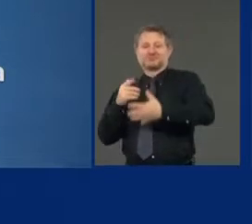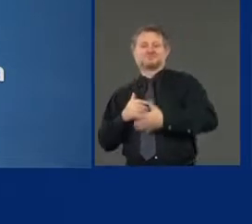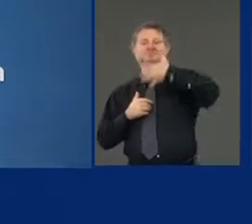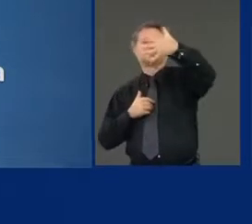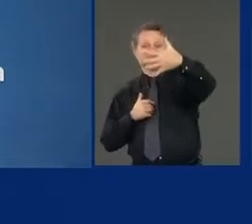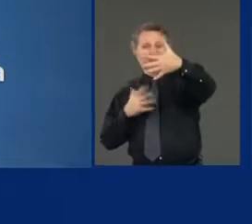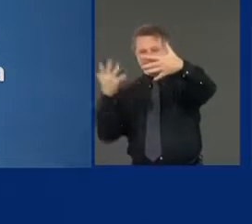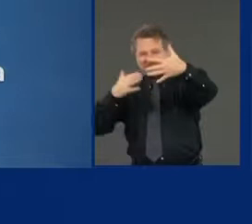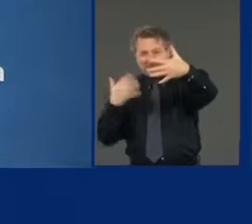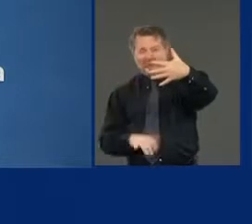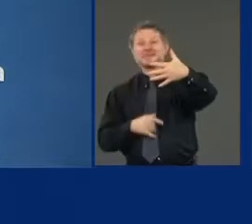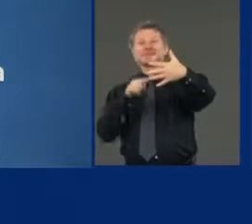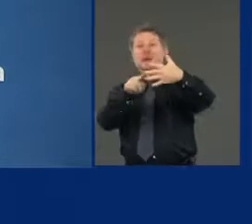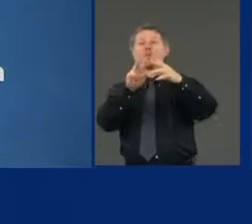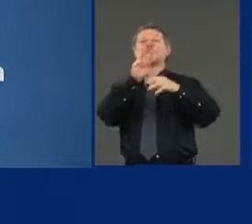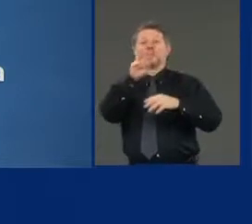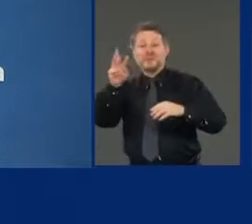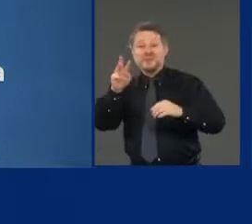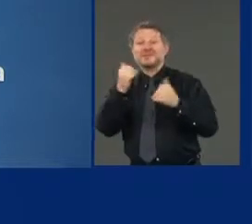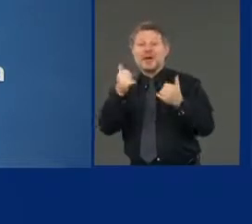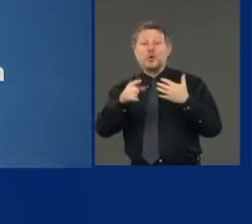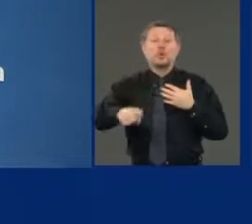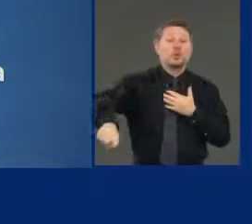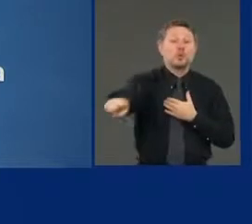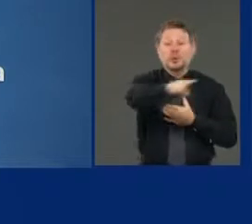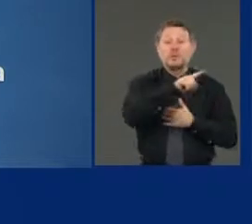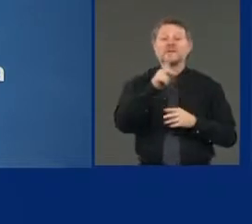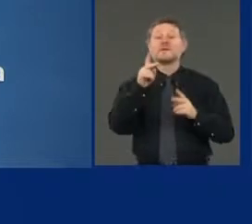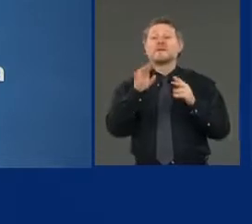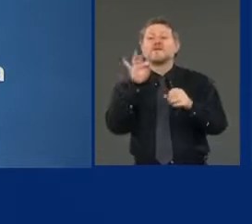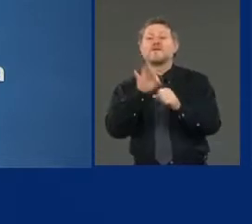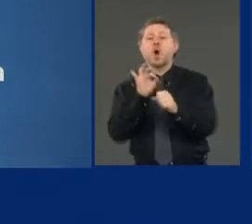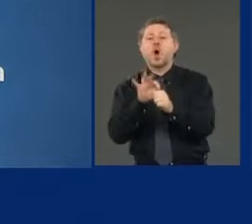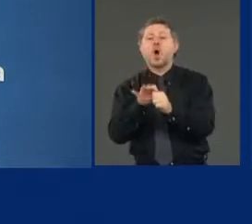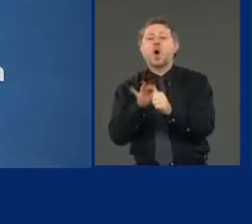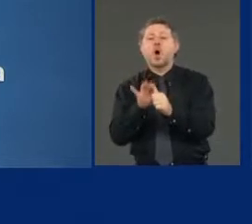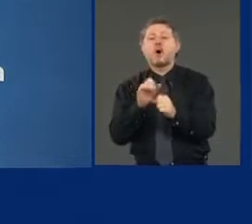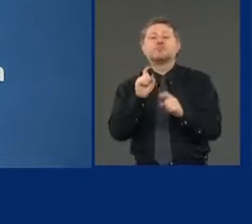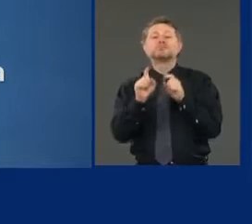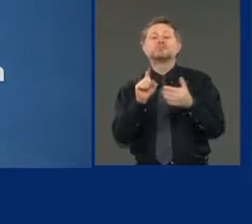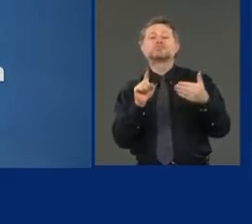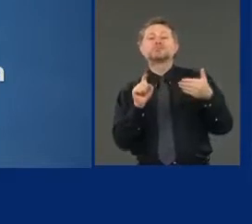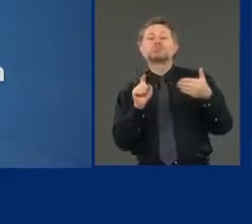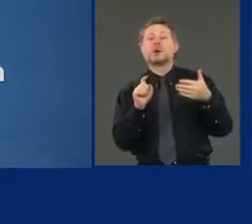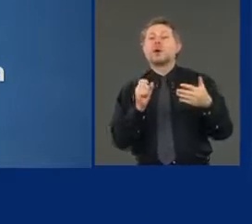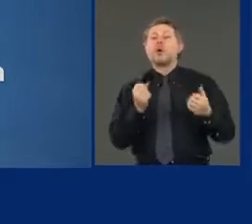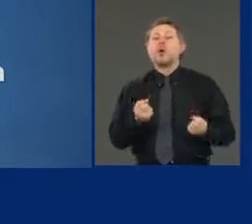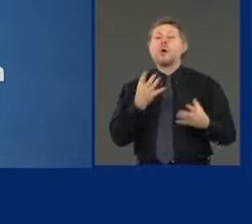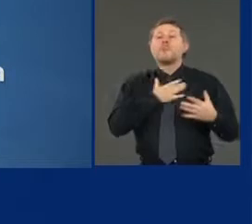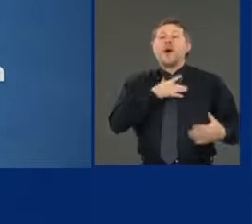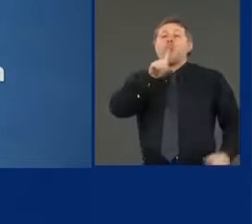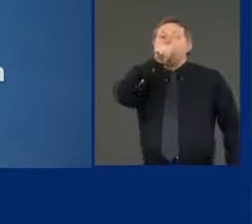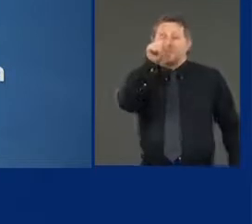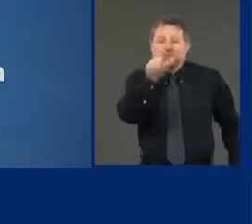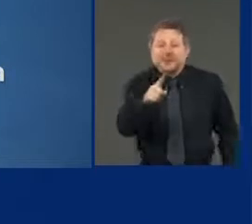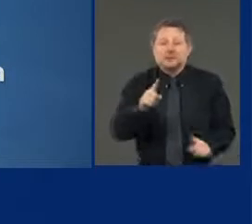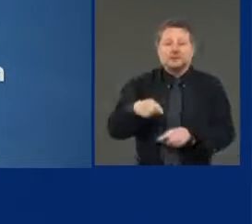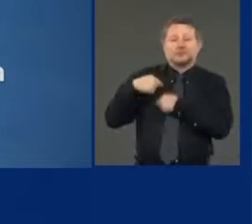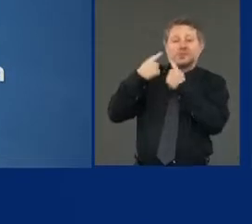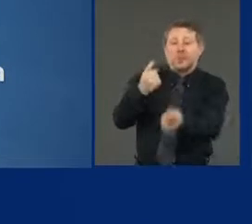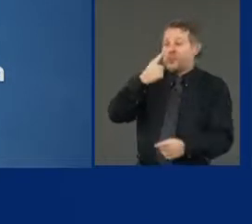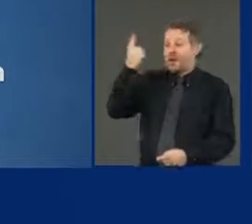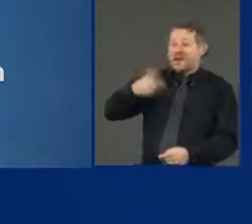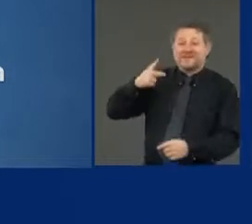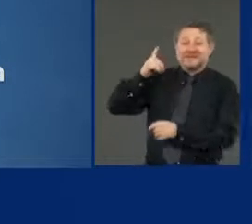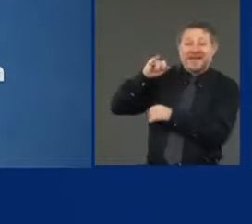finalists. People could then vote on the 5 finalists. The question is, over 2.5 days, you're